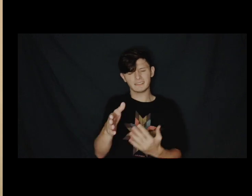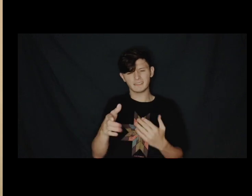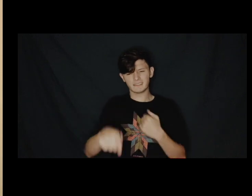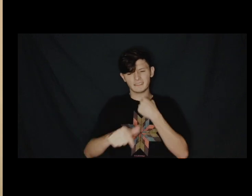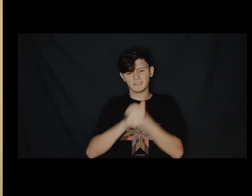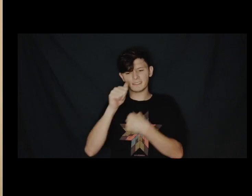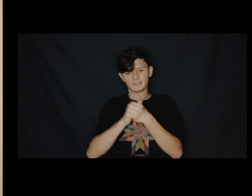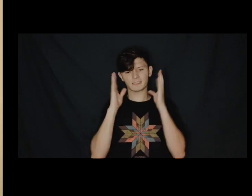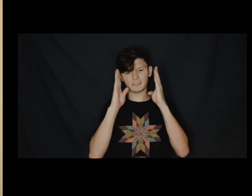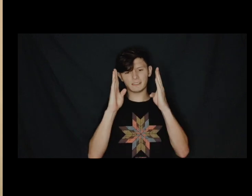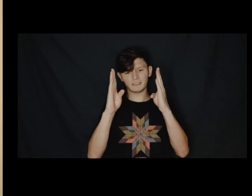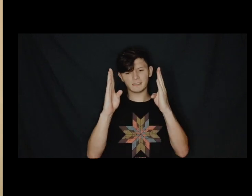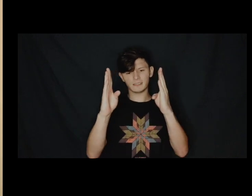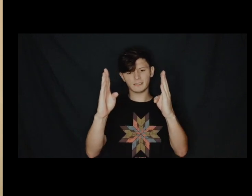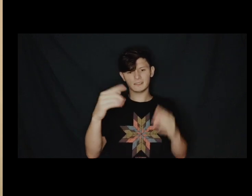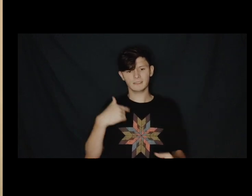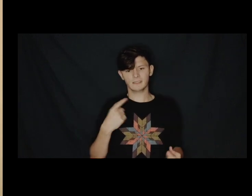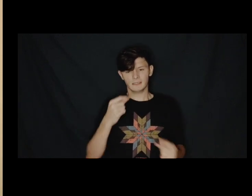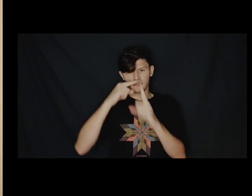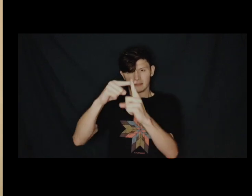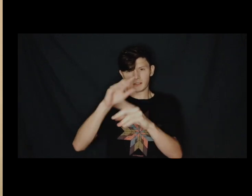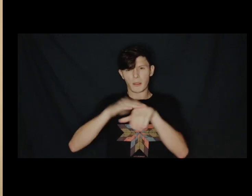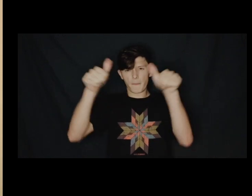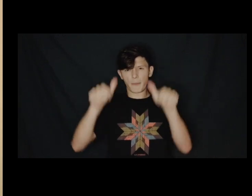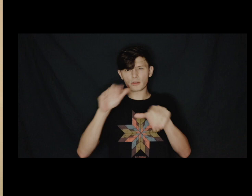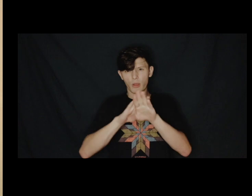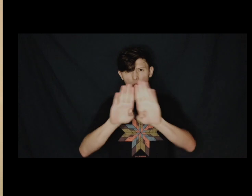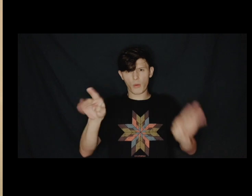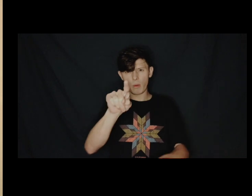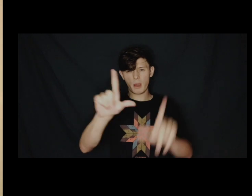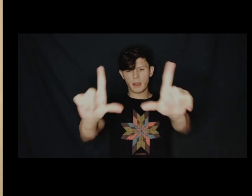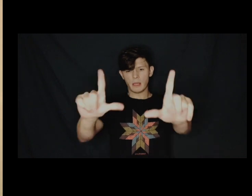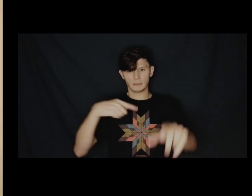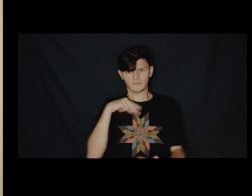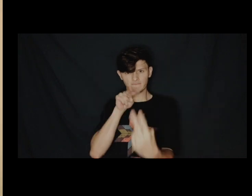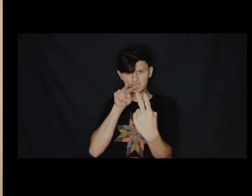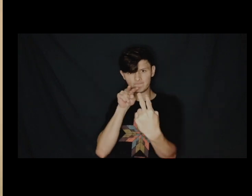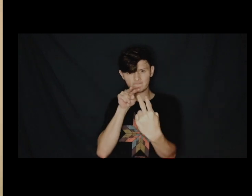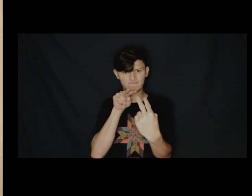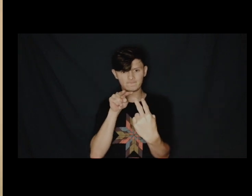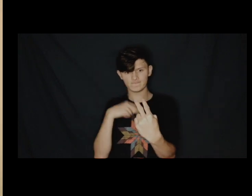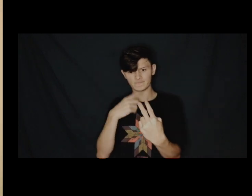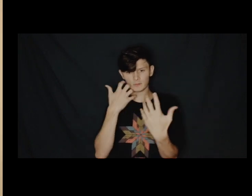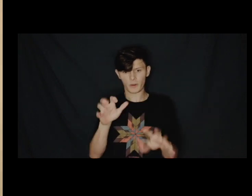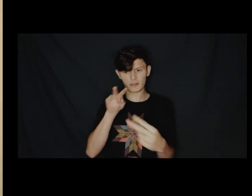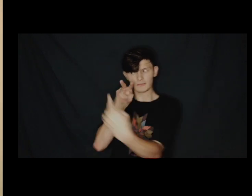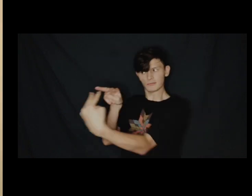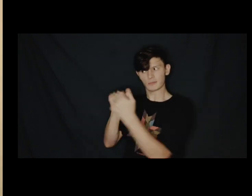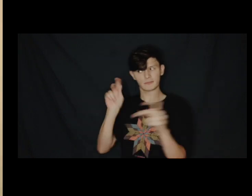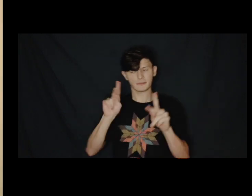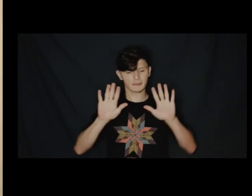I navigate the dangerous hall. I focus on a poster there on the wall, avoiding any